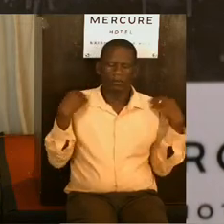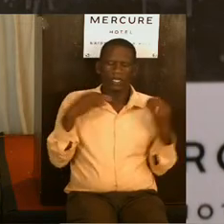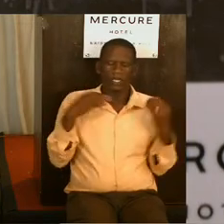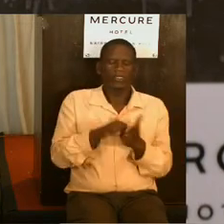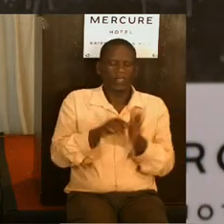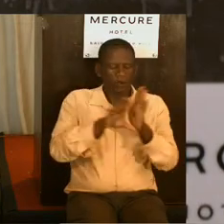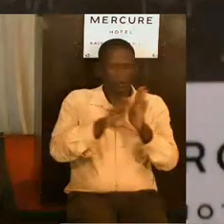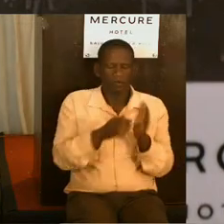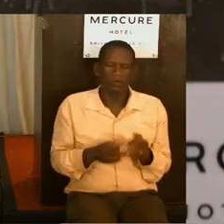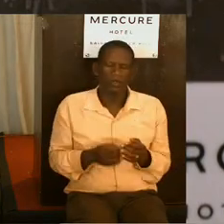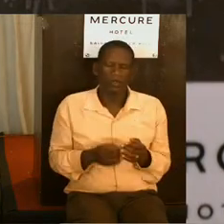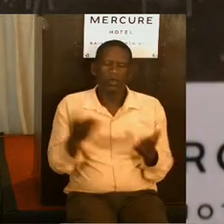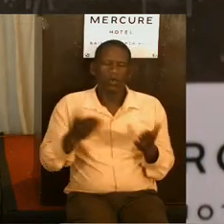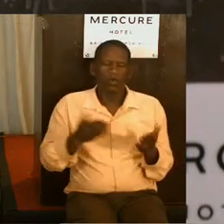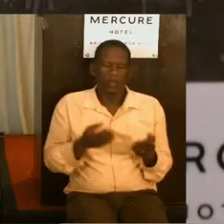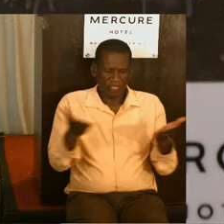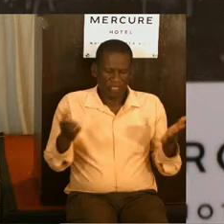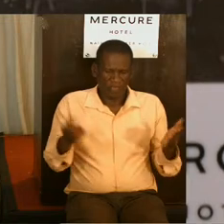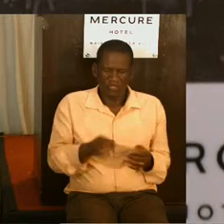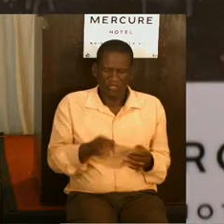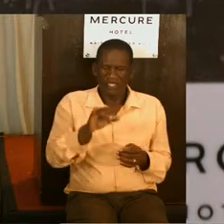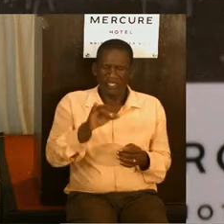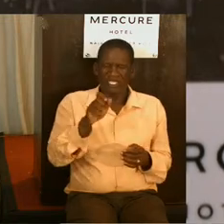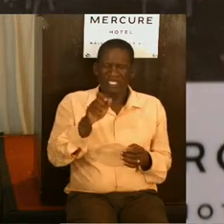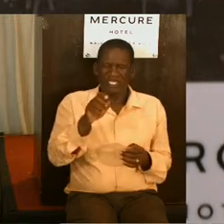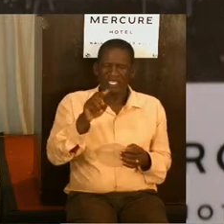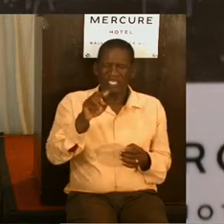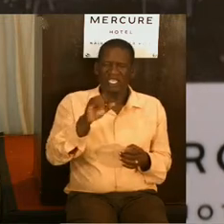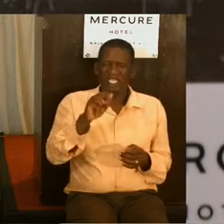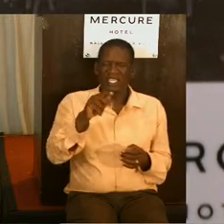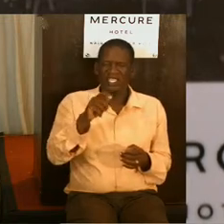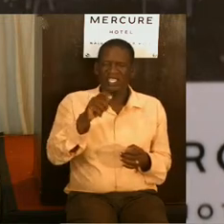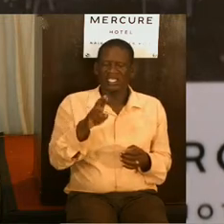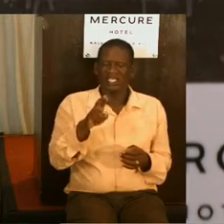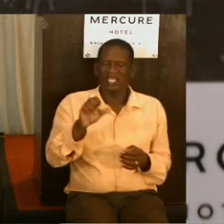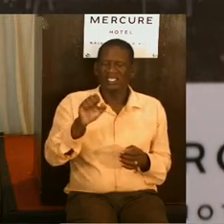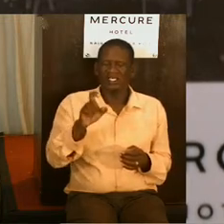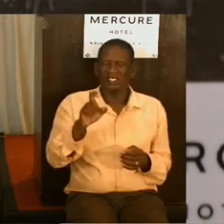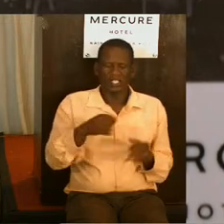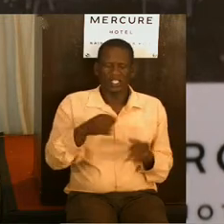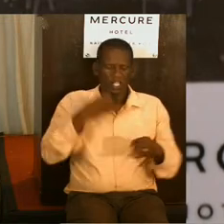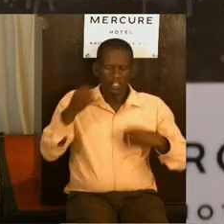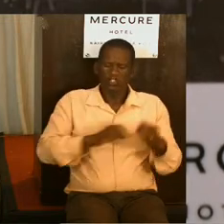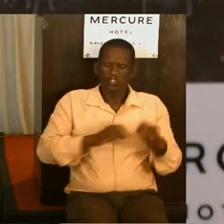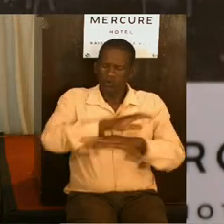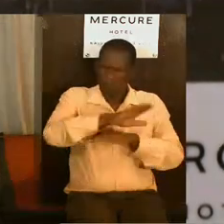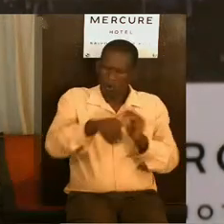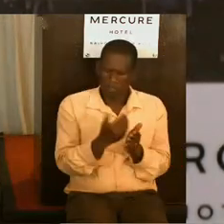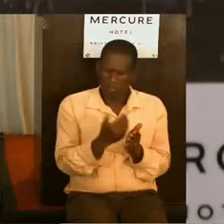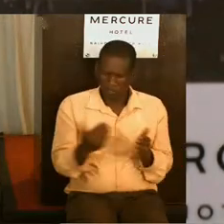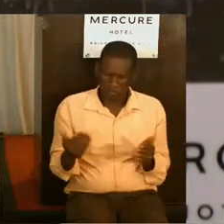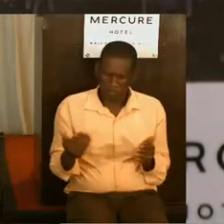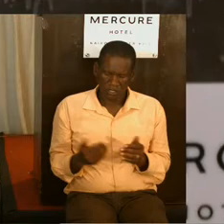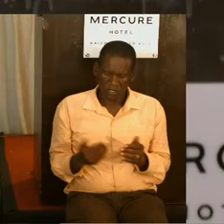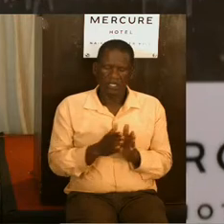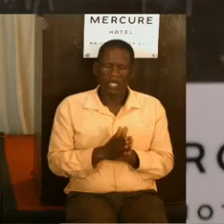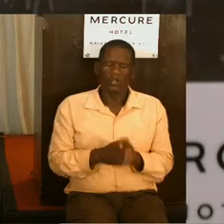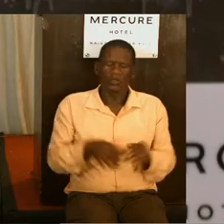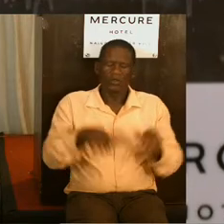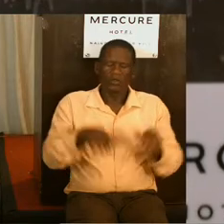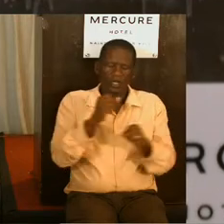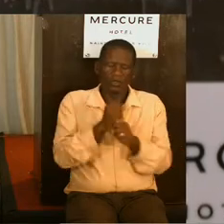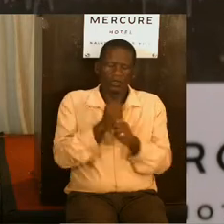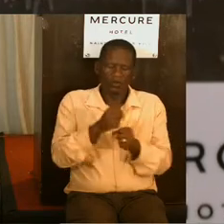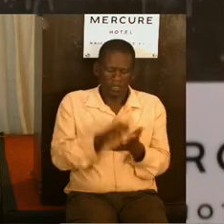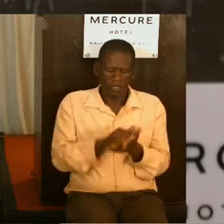that law where are the facilities for these intersex children so the joy to all the children and that you can